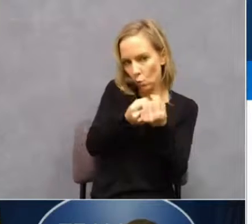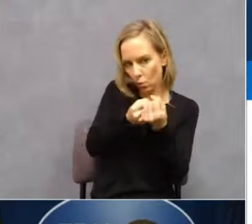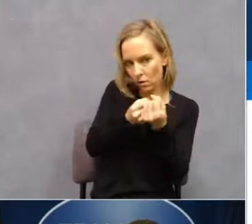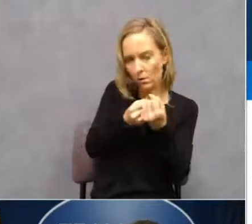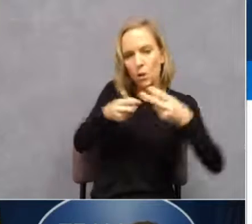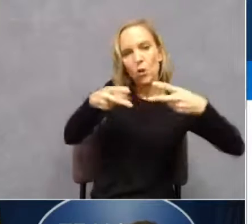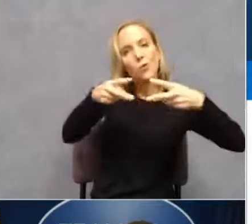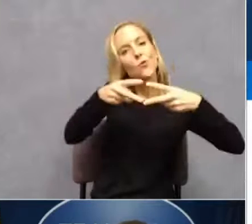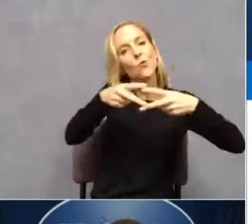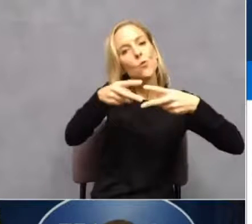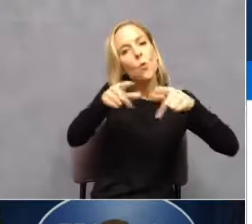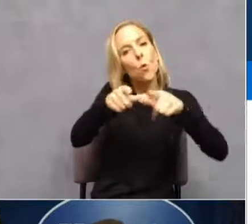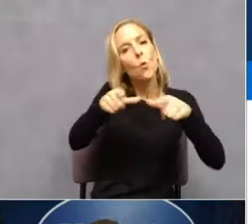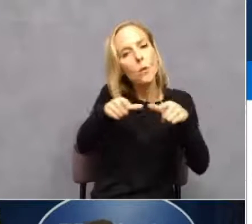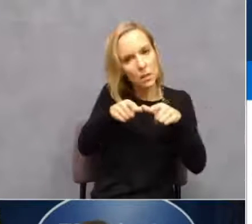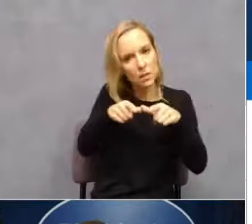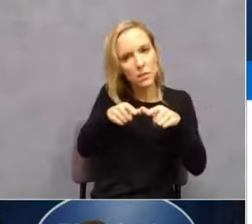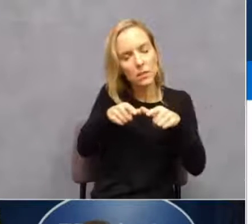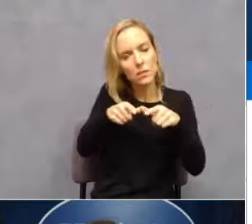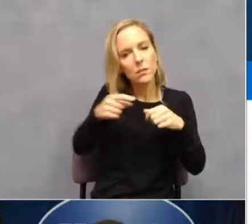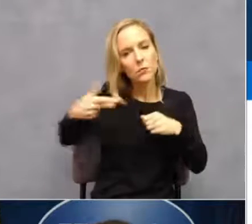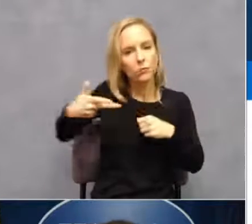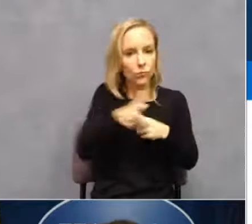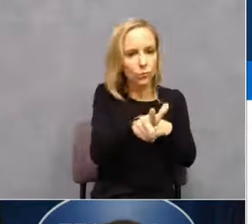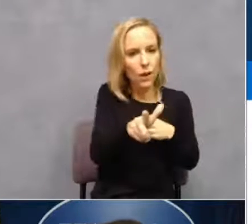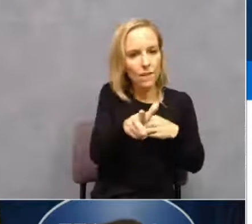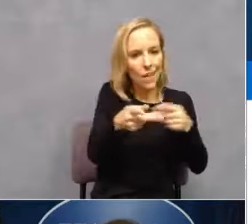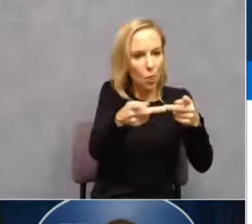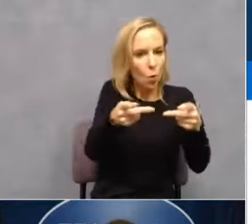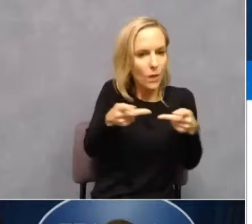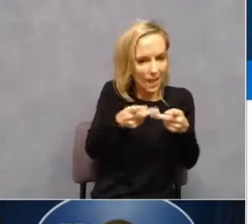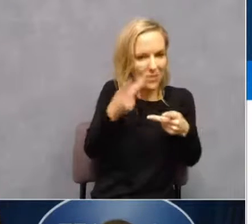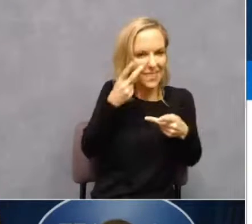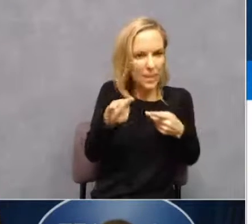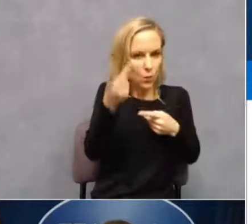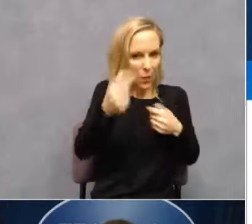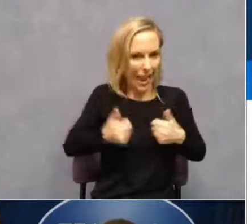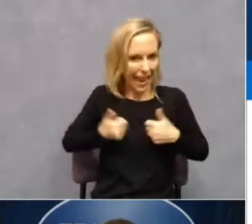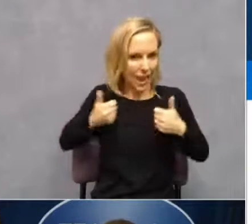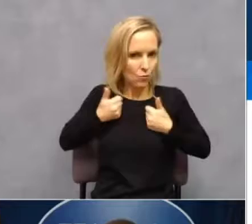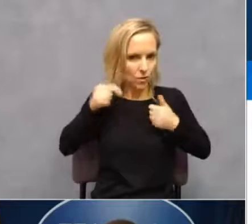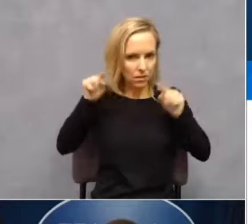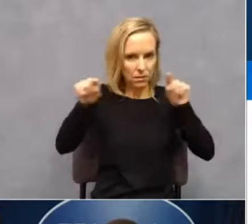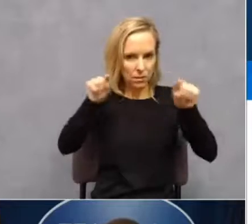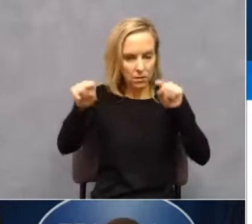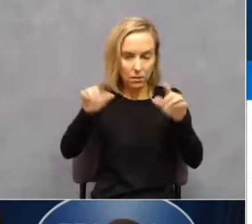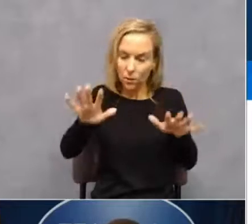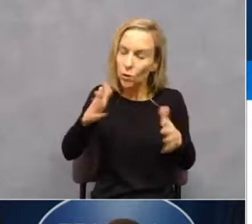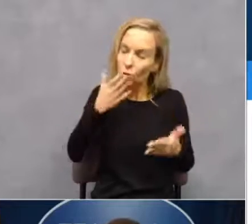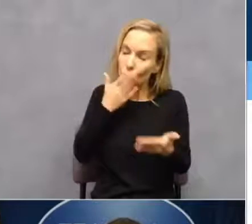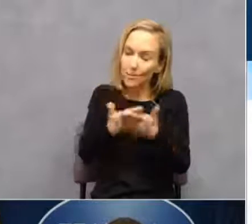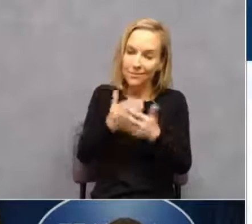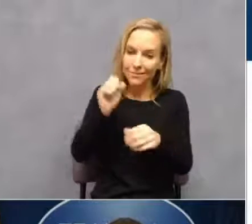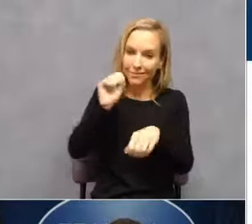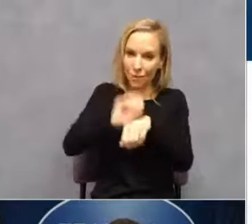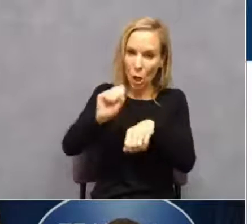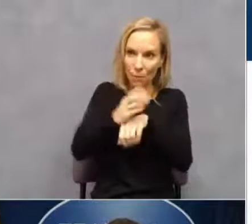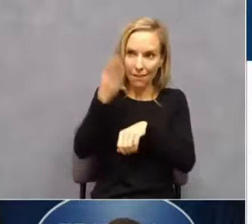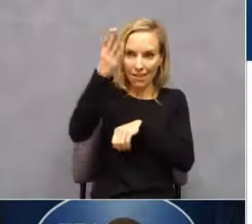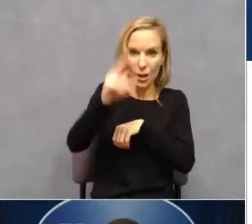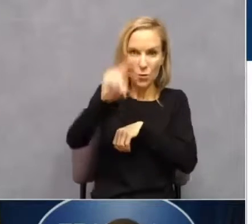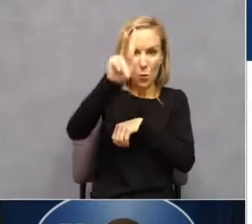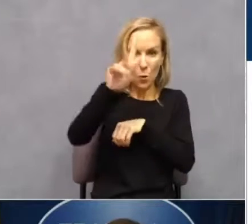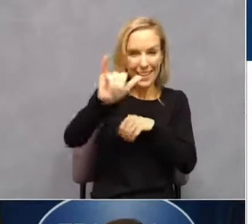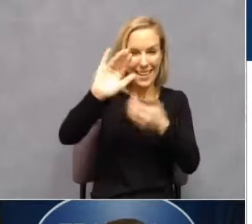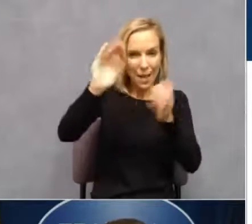Kentucky drive-up testing locations. We're seeing a really good job being done in Northern Kentucky when you compare it to